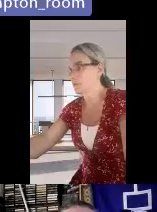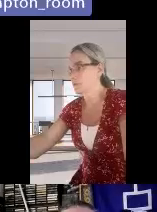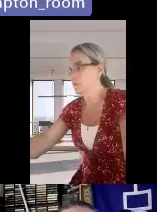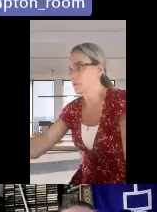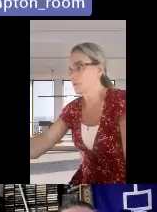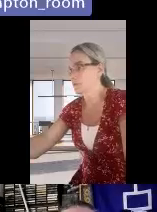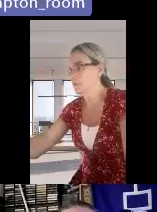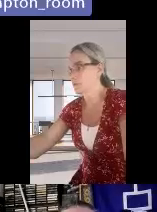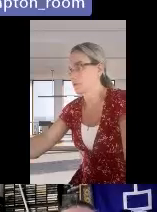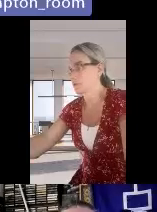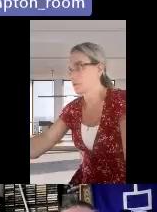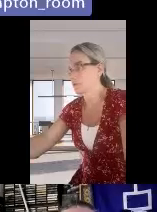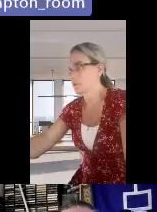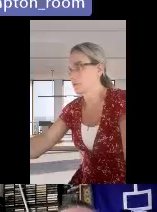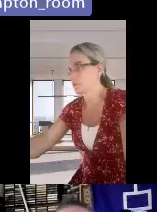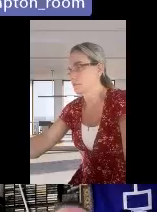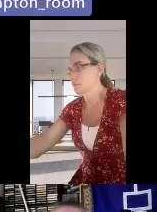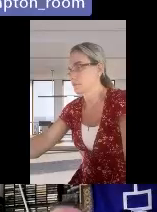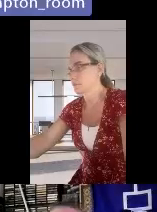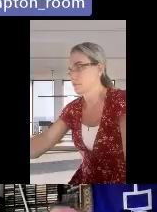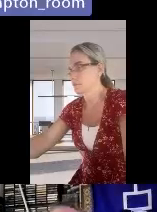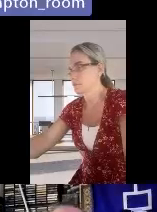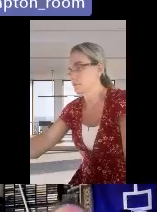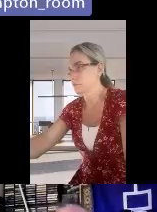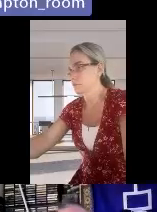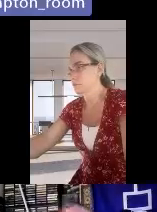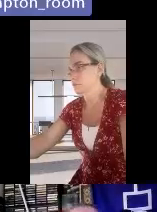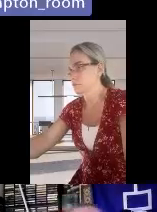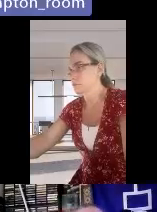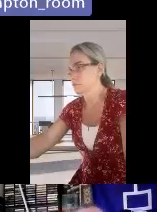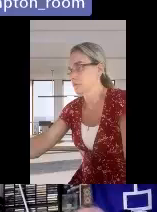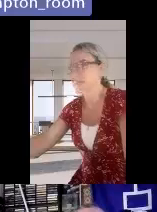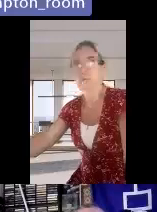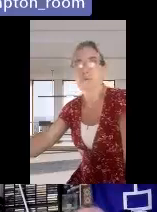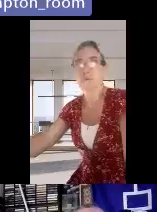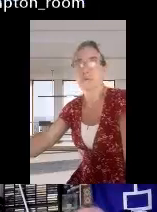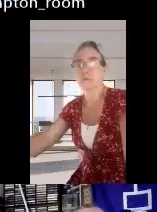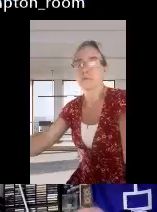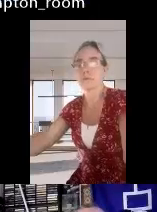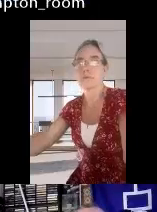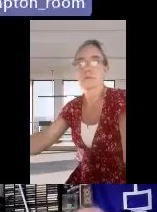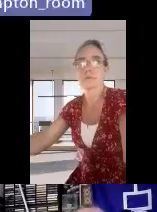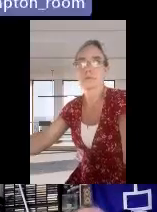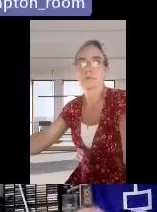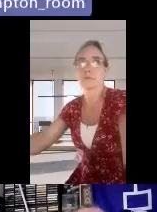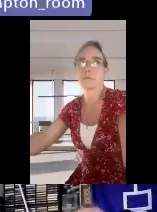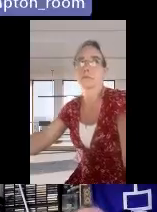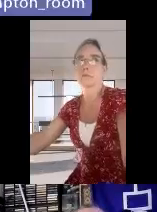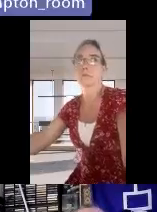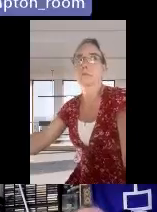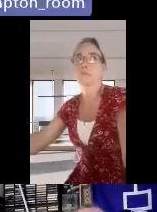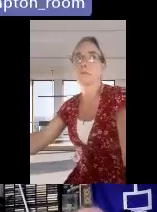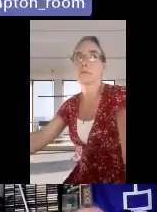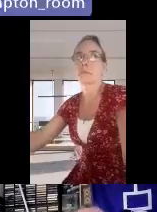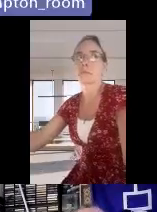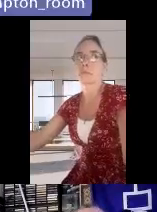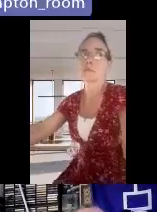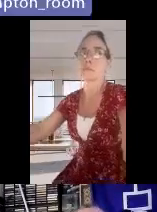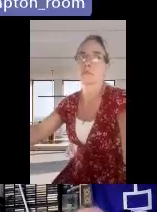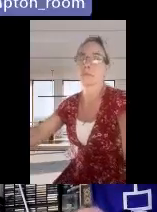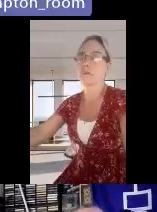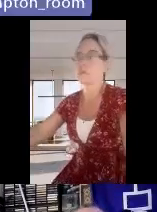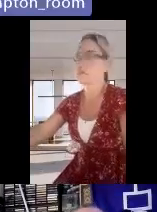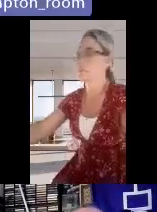factoring in, as I said, declining enrollment offset by salary increases, the